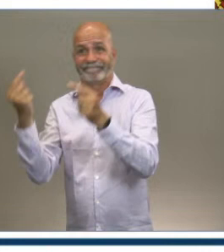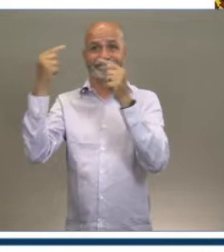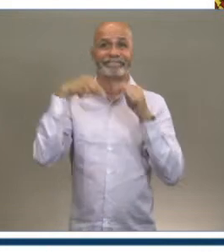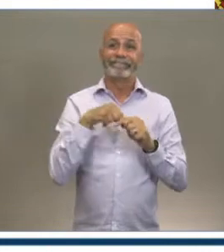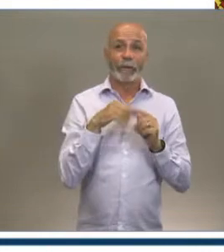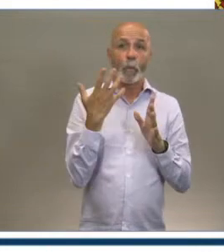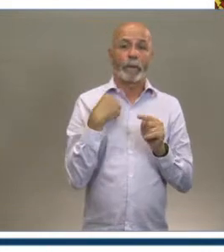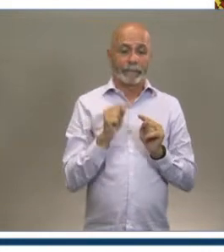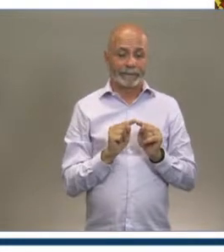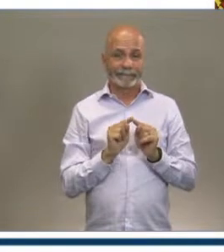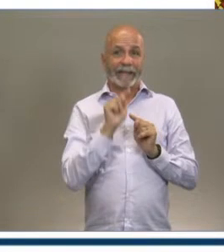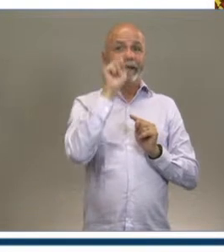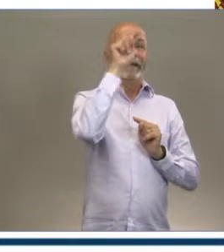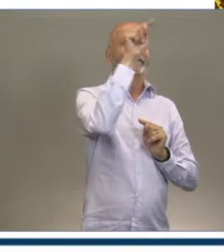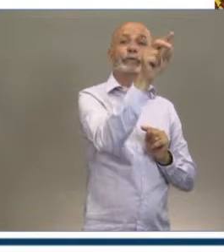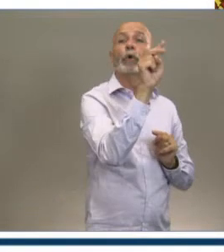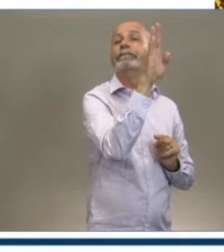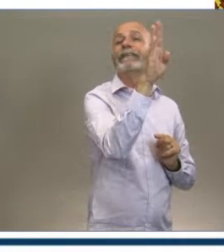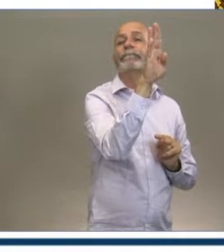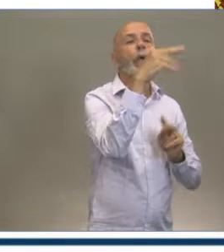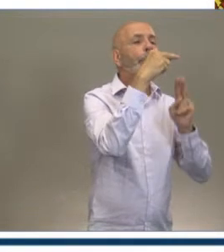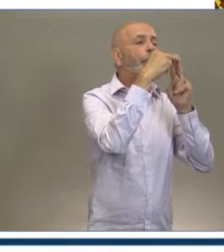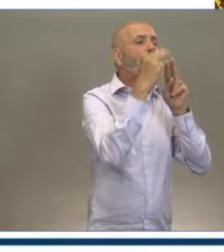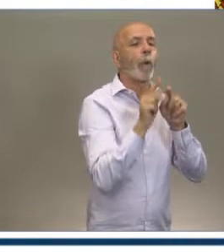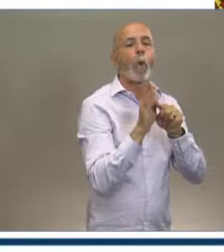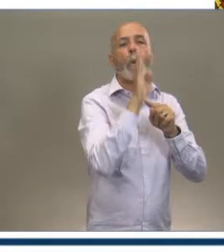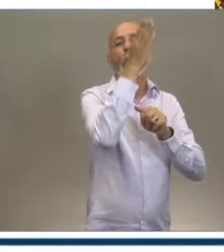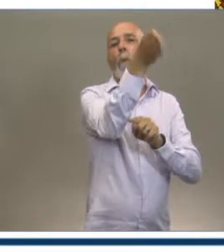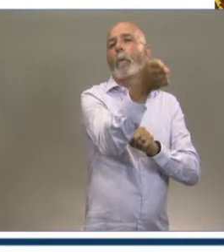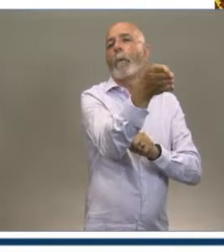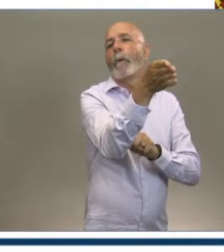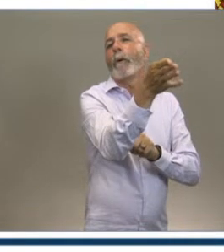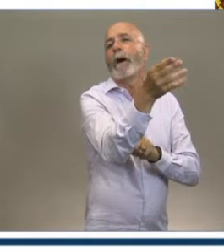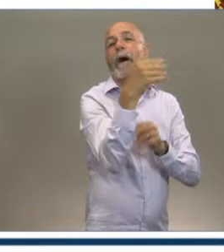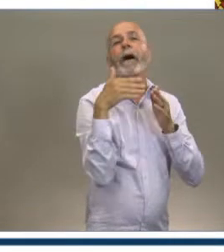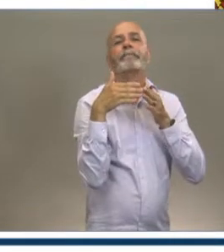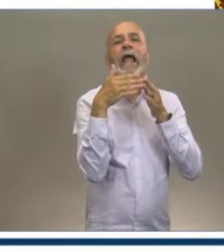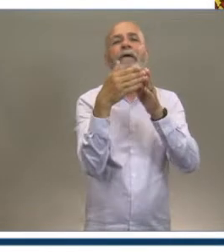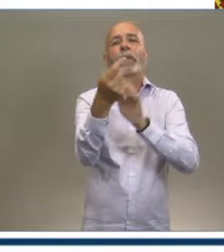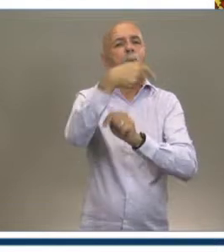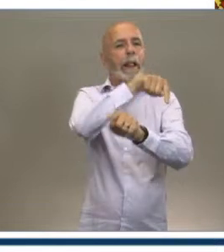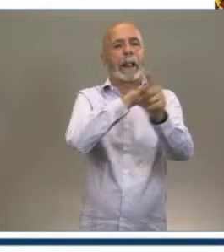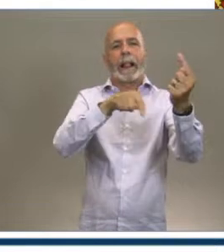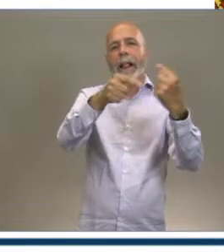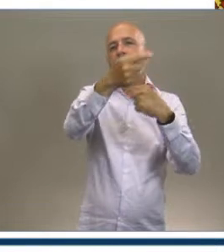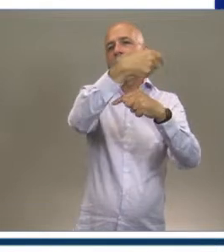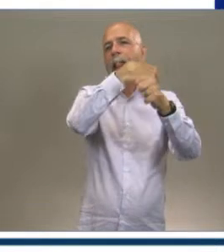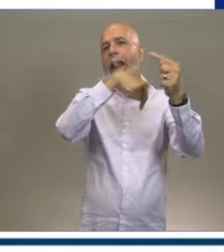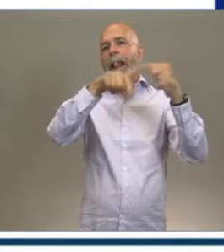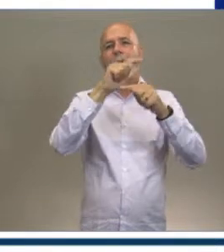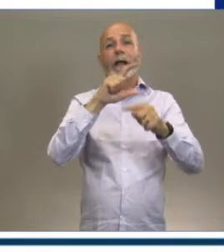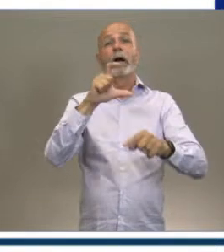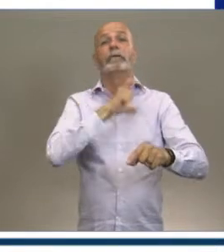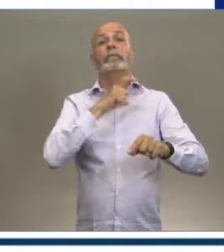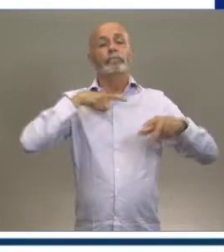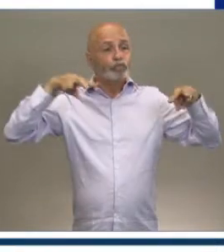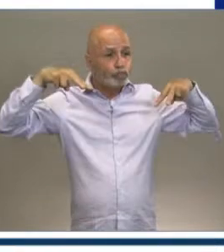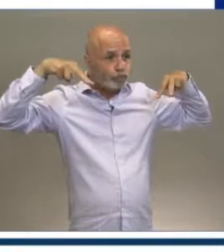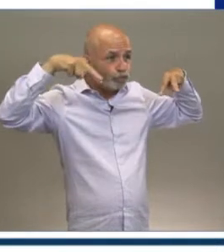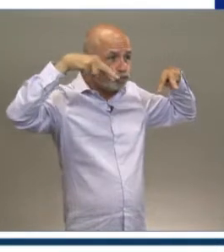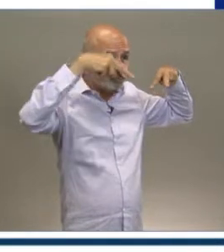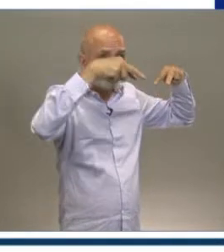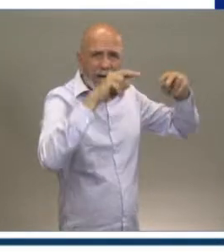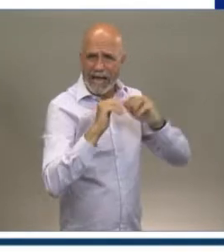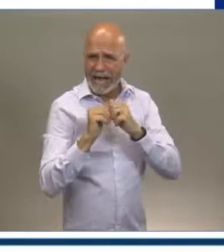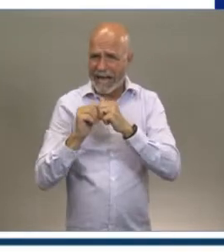the bridge and take the ferry here. So how are we going to police this? So we would ask that people don't look for